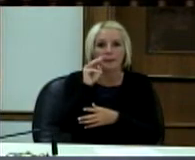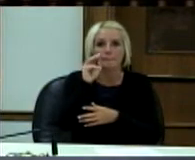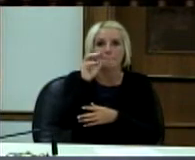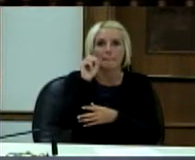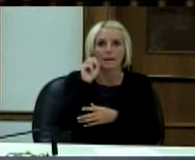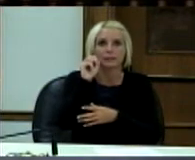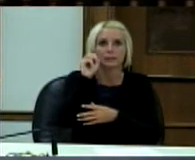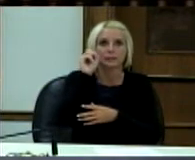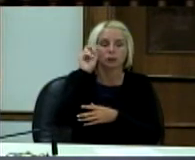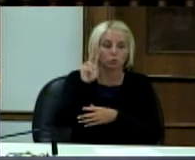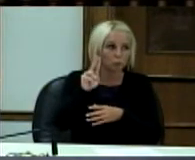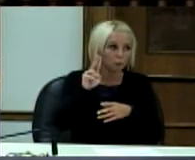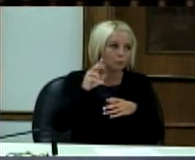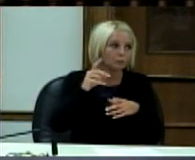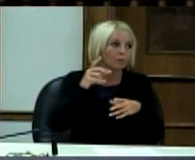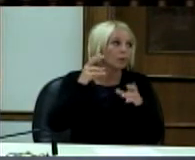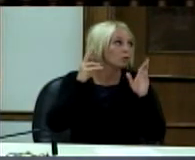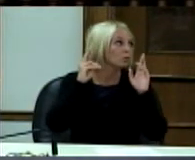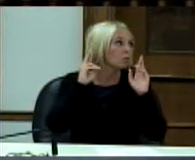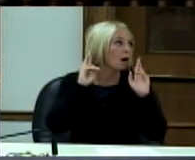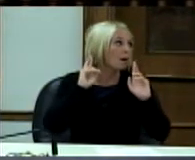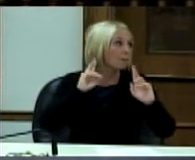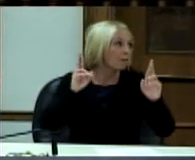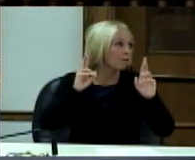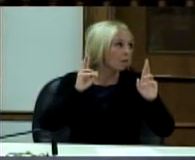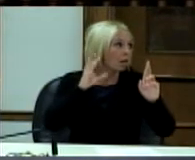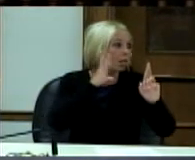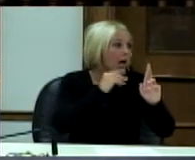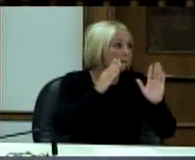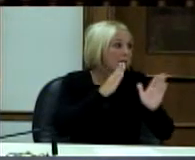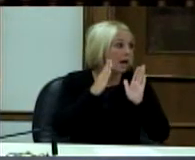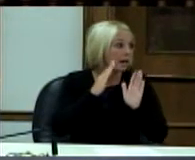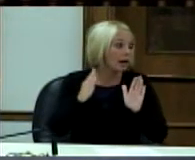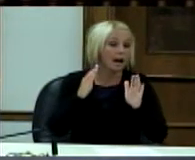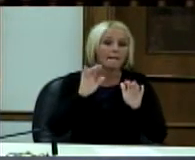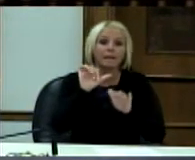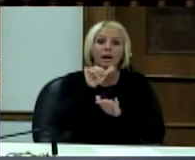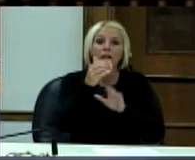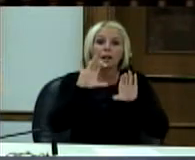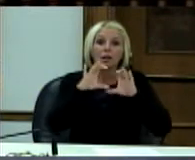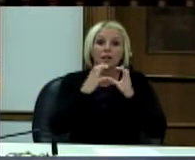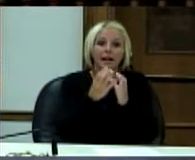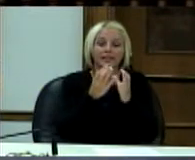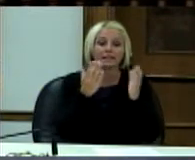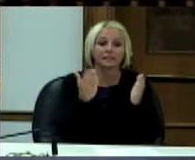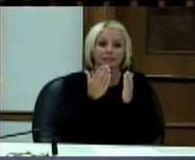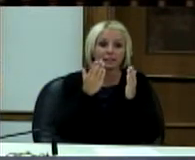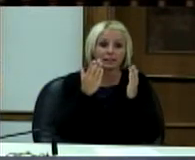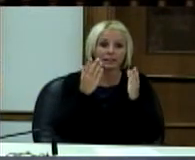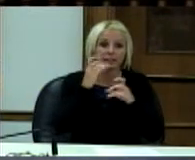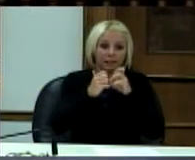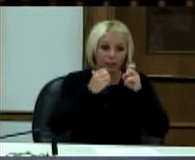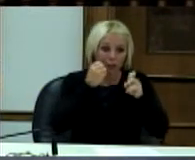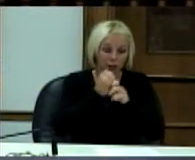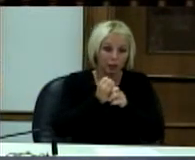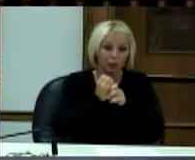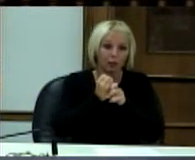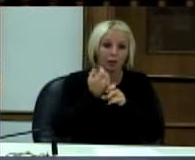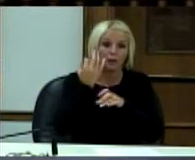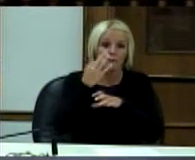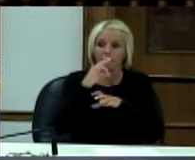I'm still involved in Faribault Futures, and we're planning on having another class this year, and we're making plans for the Faribault Futures class